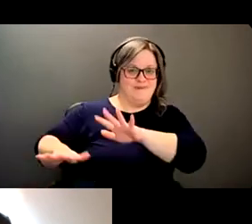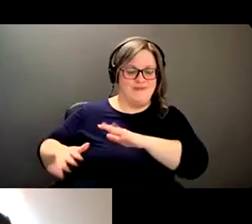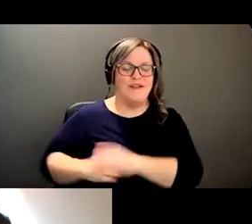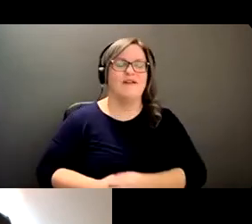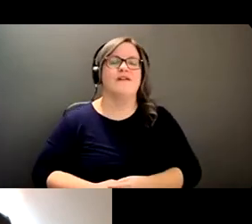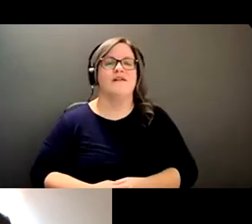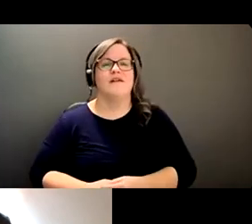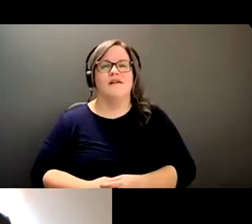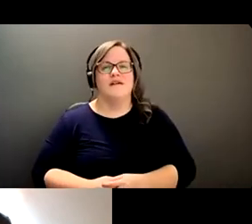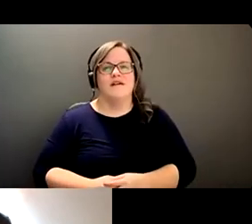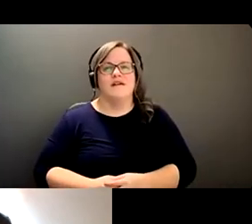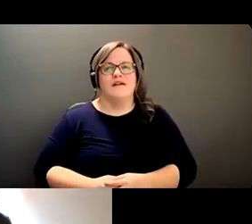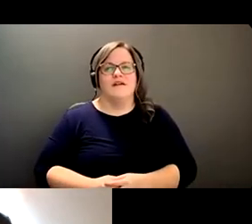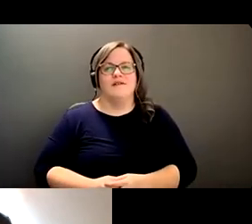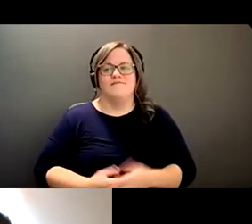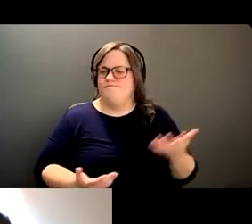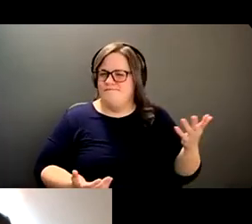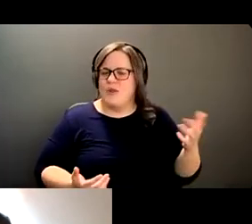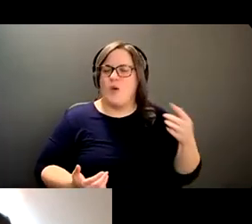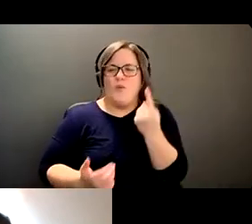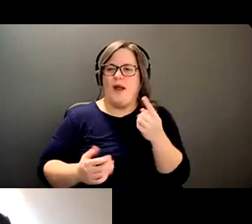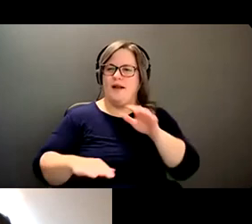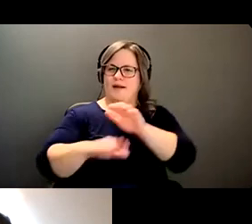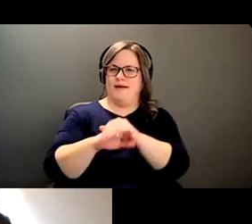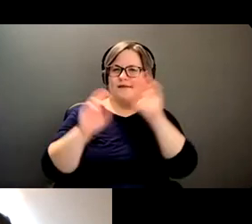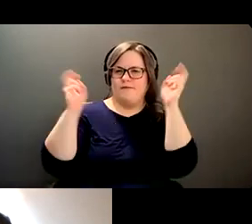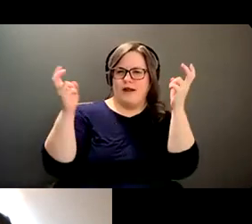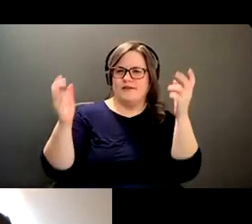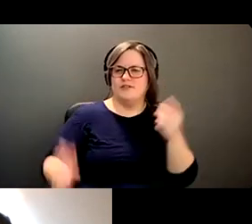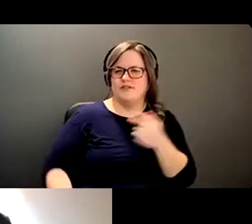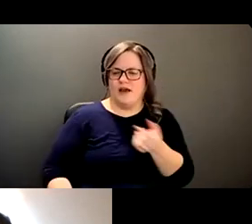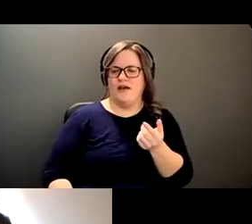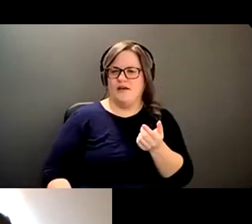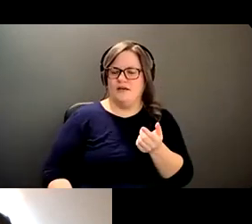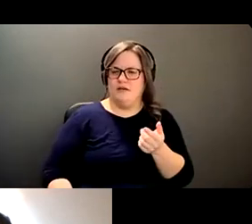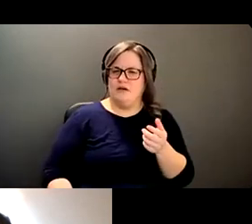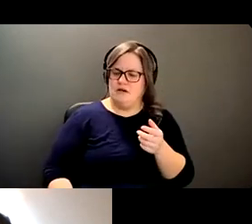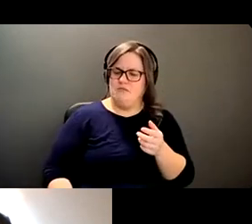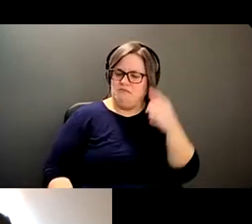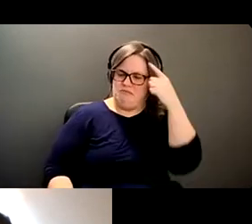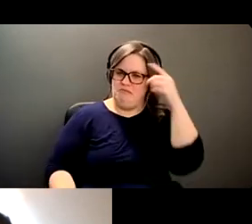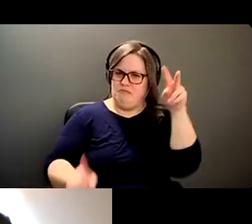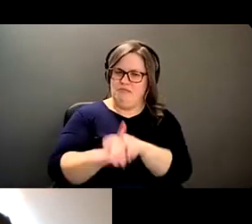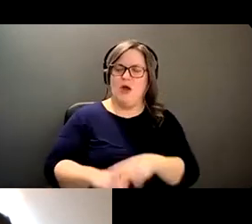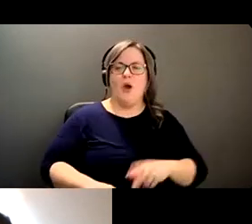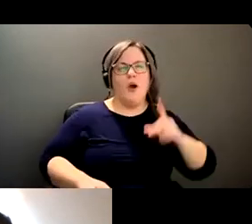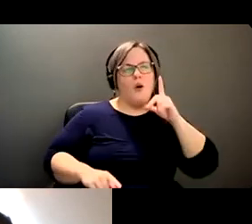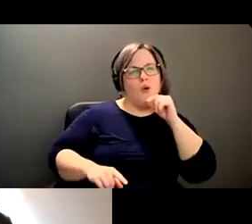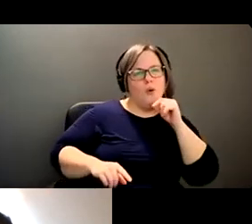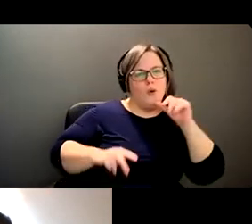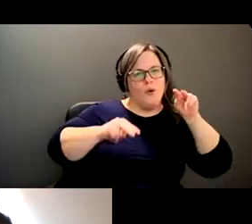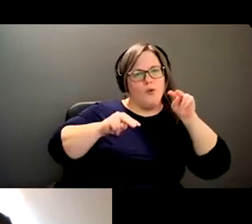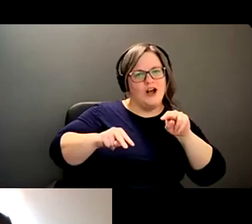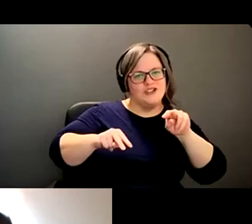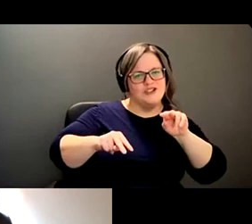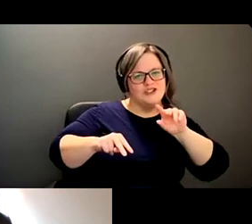phrase, who watches the watchmen? Because it's really a matter of like, you know, we are emerging facilitators ourselves. So